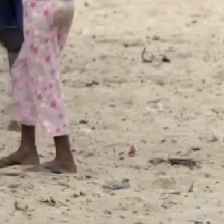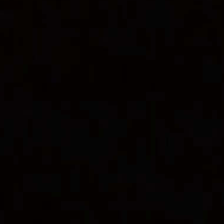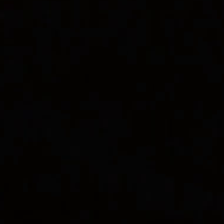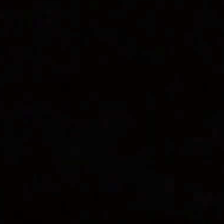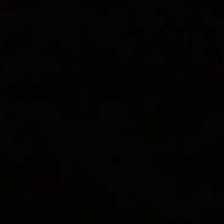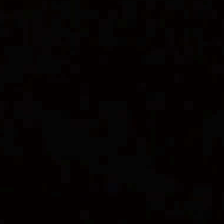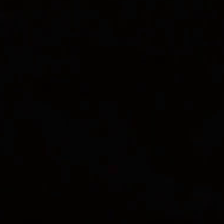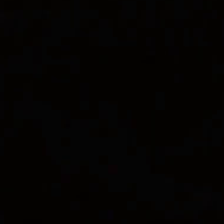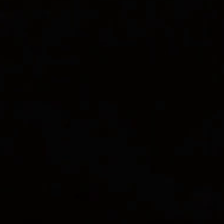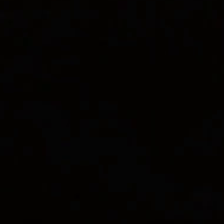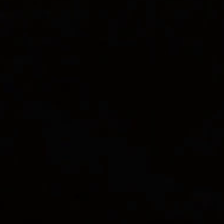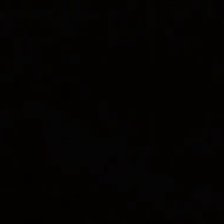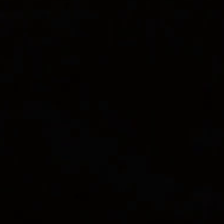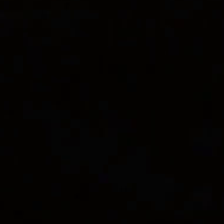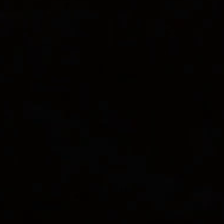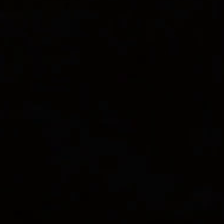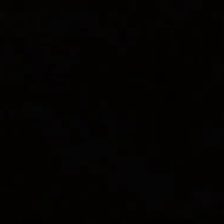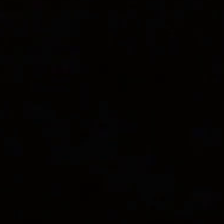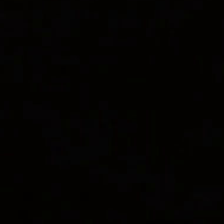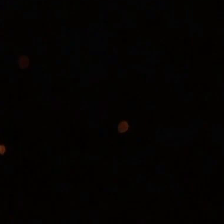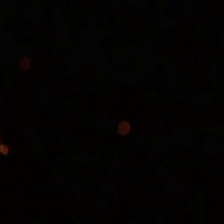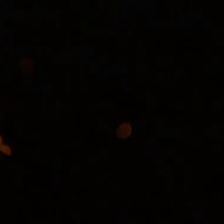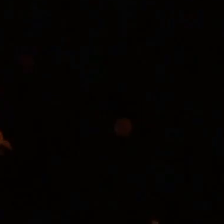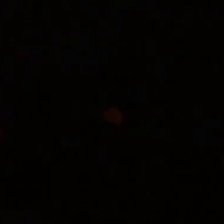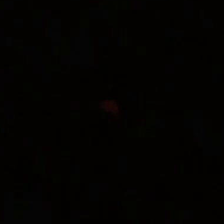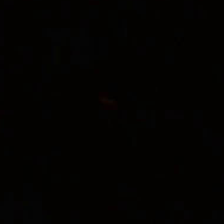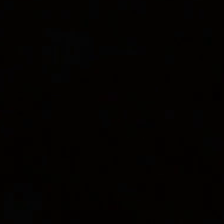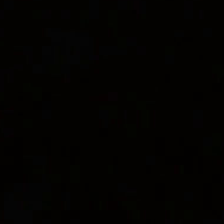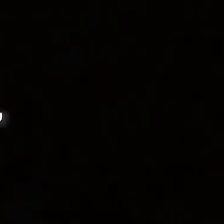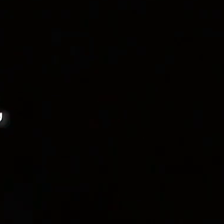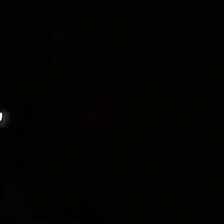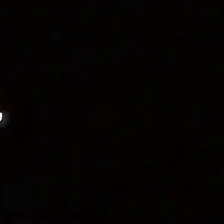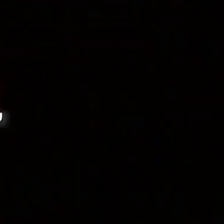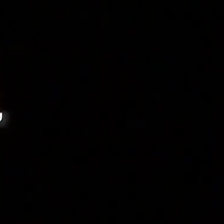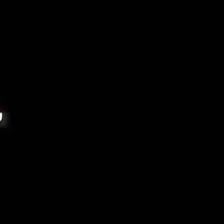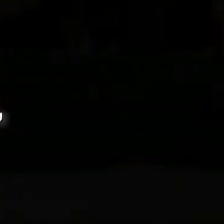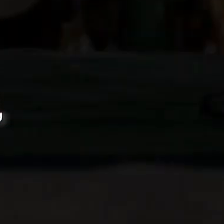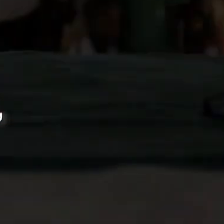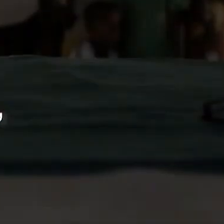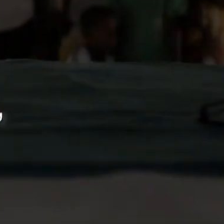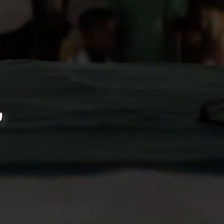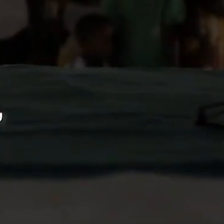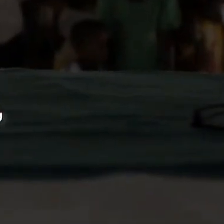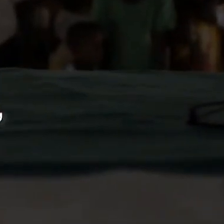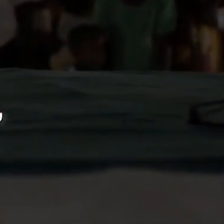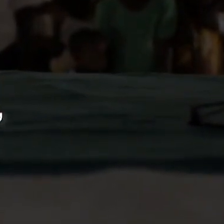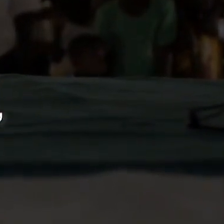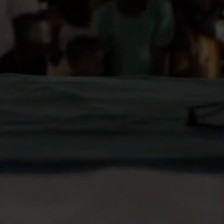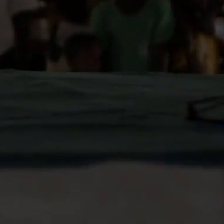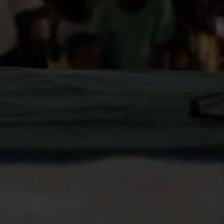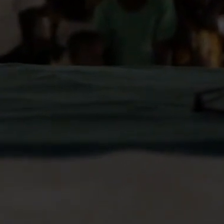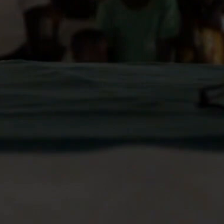are paranoid that, they can be destroyed by witchcraft. Yes, but we tried our best to educate them